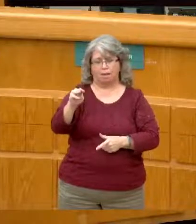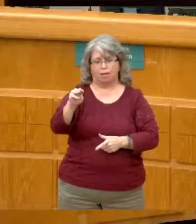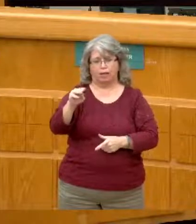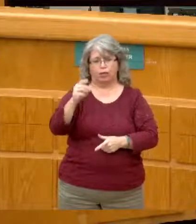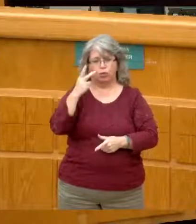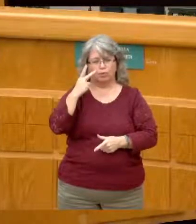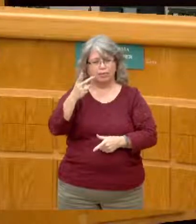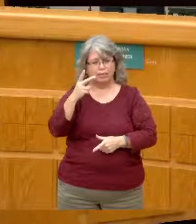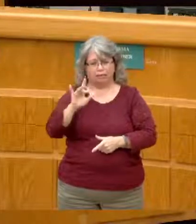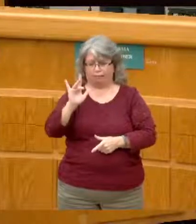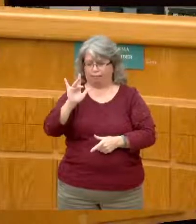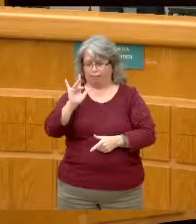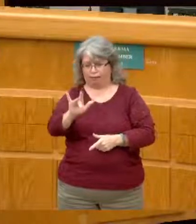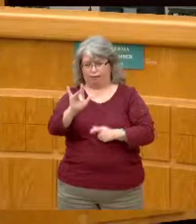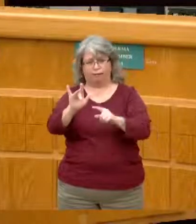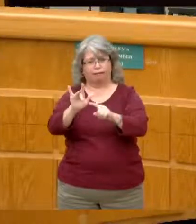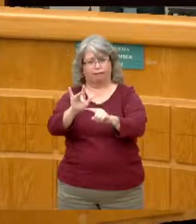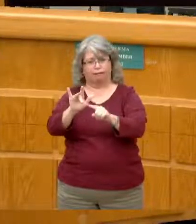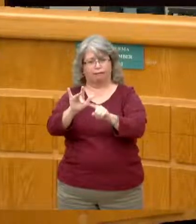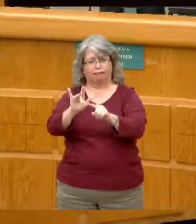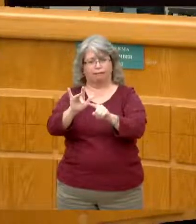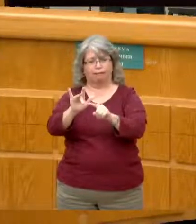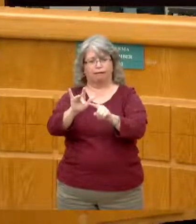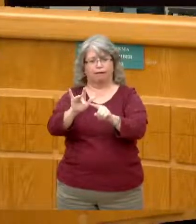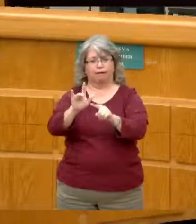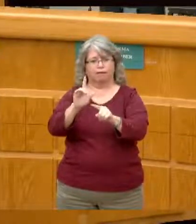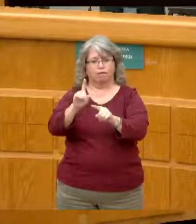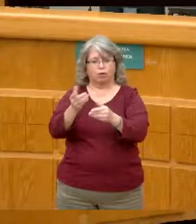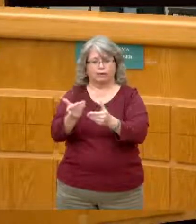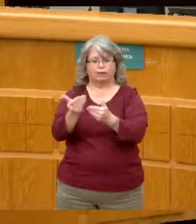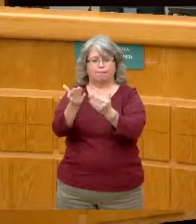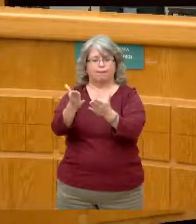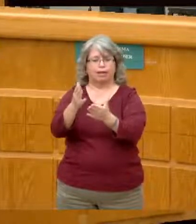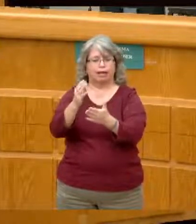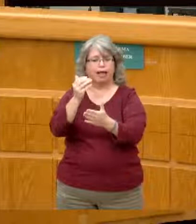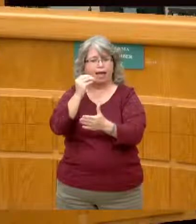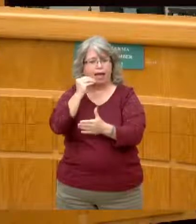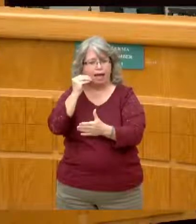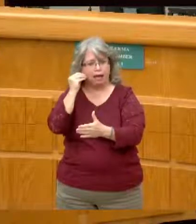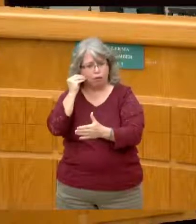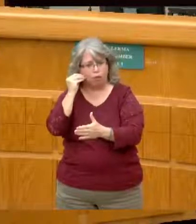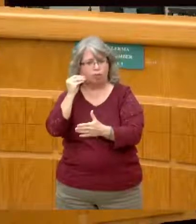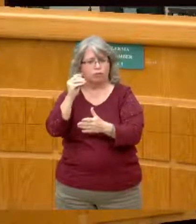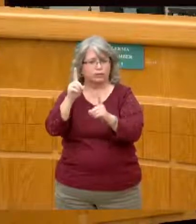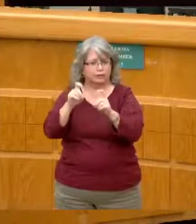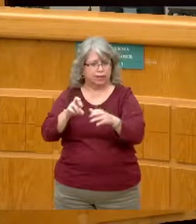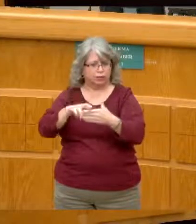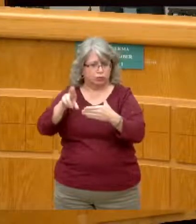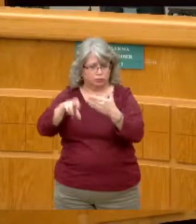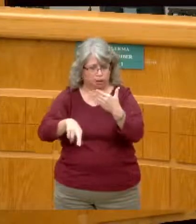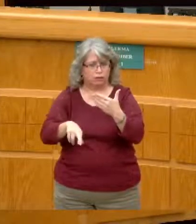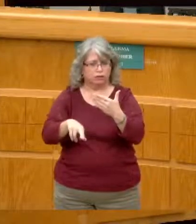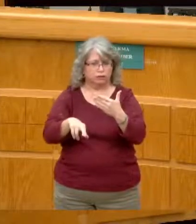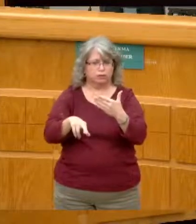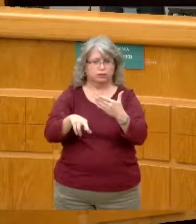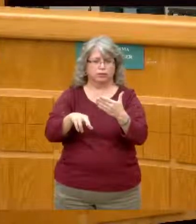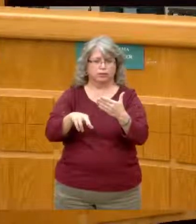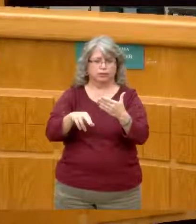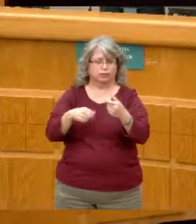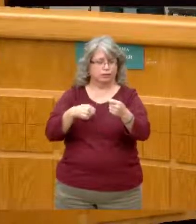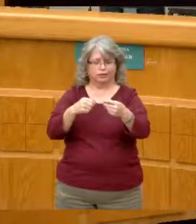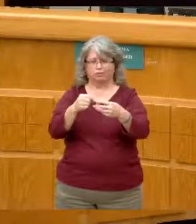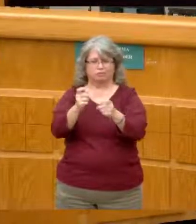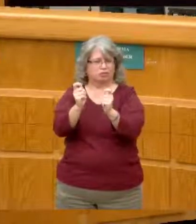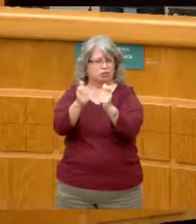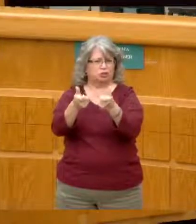test result. Once you select that button, you'll be asked to give your information. Probably take you less than a minute to fill out the questions. You submit it,